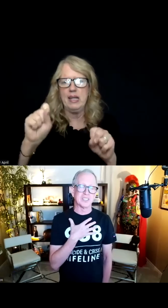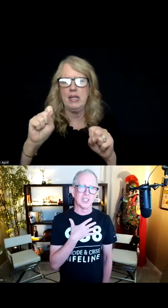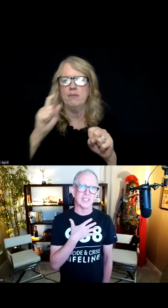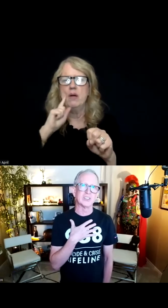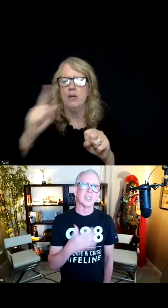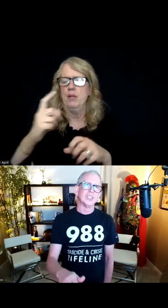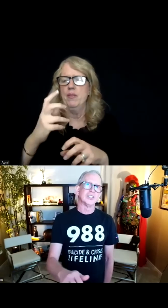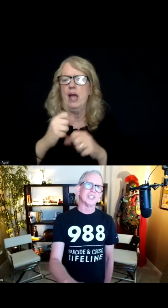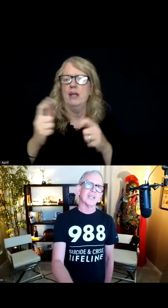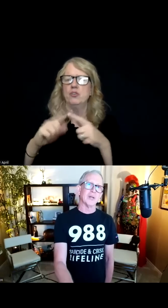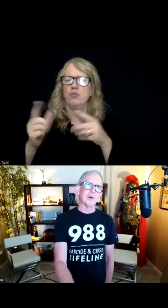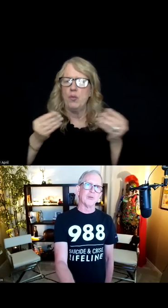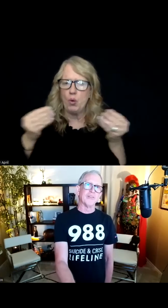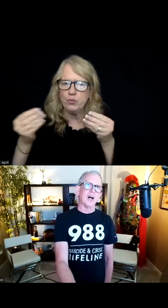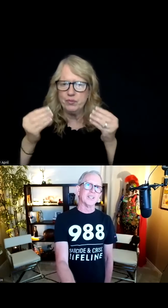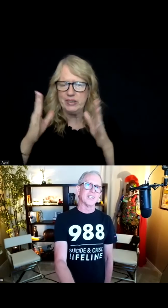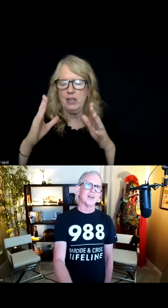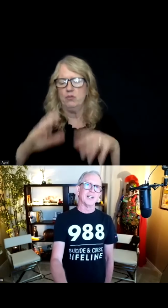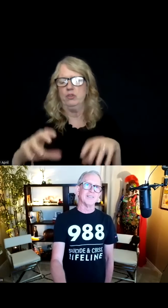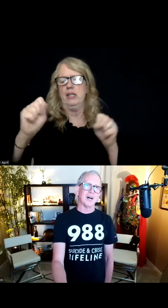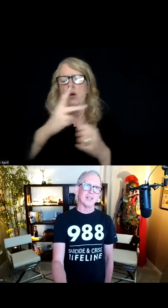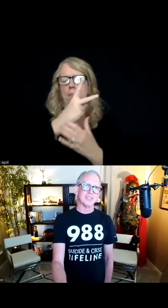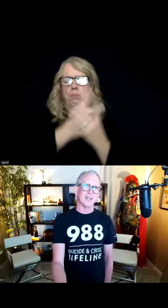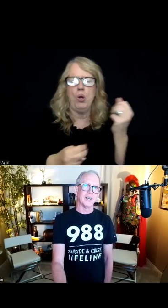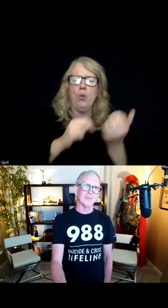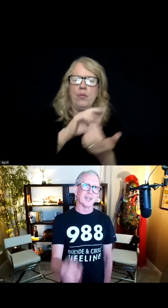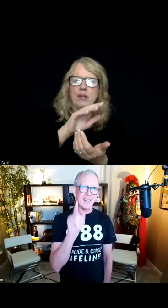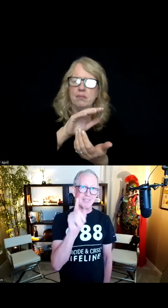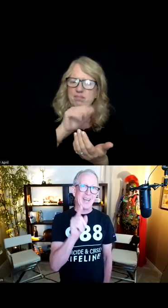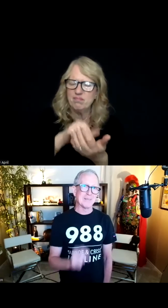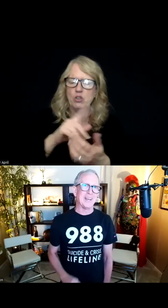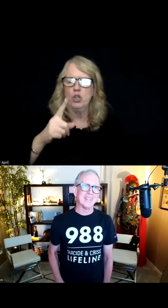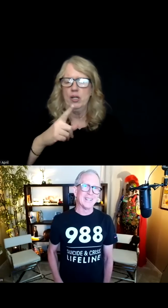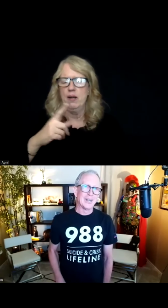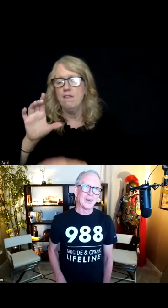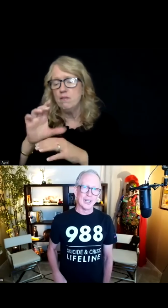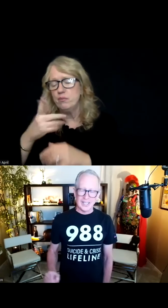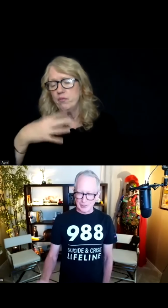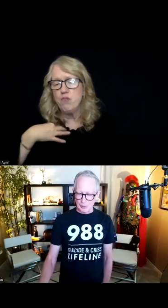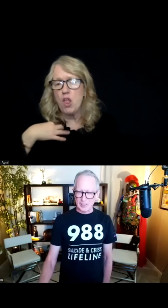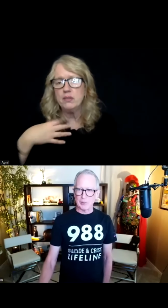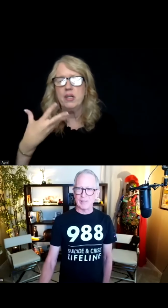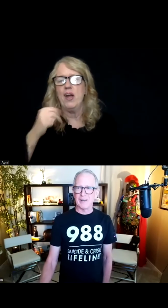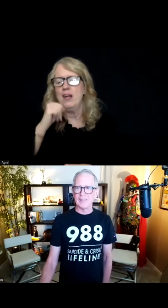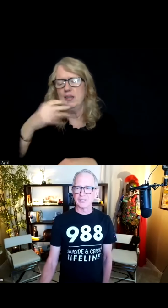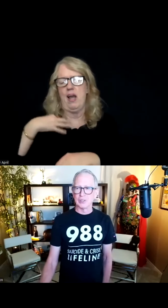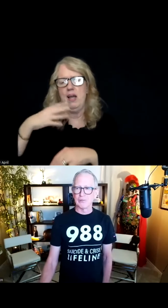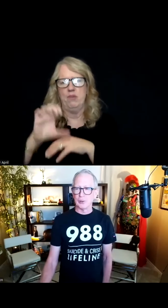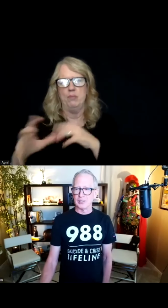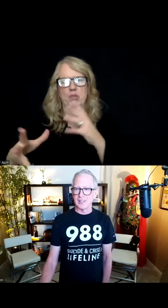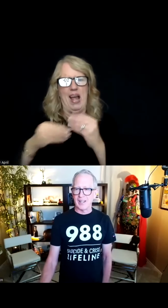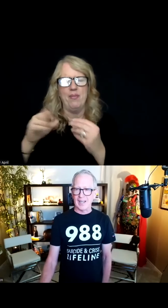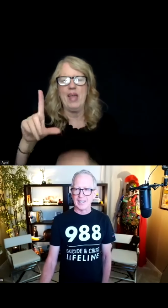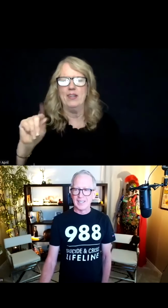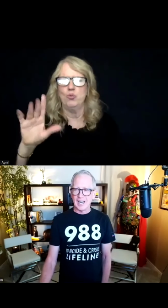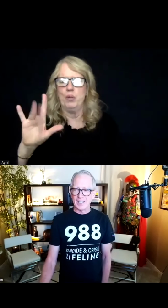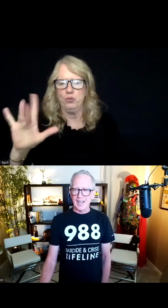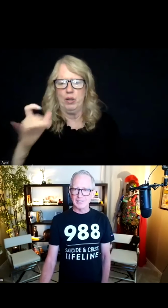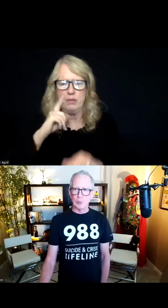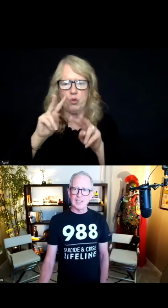receiving facilities should take on both voluntary and involuntary. We're going to have that debate early in 2025, so look forward to